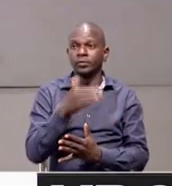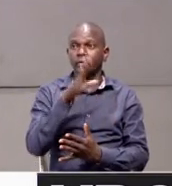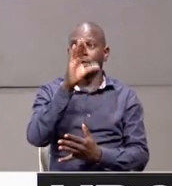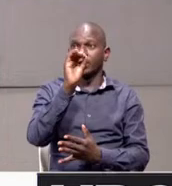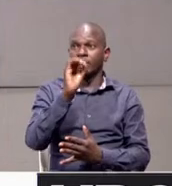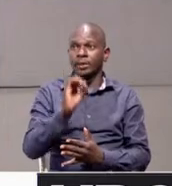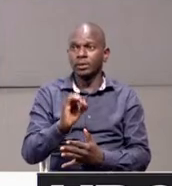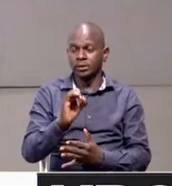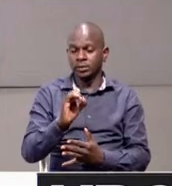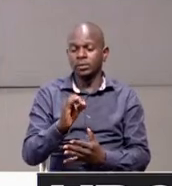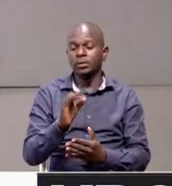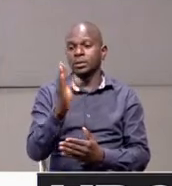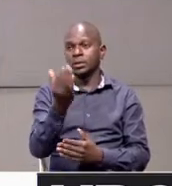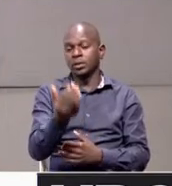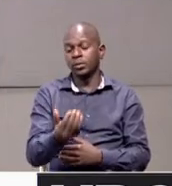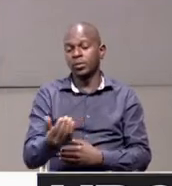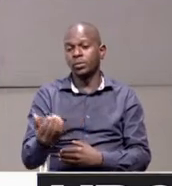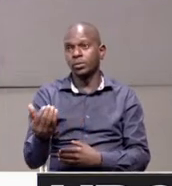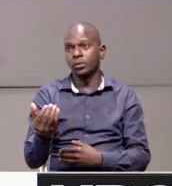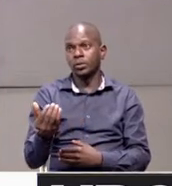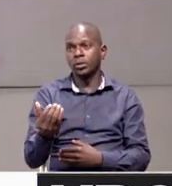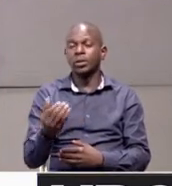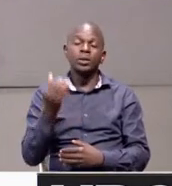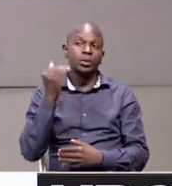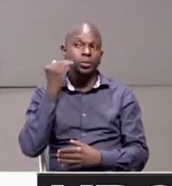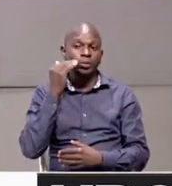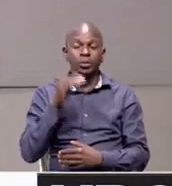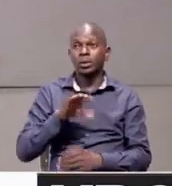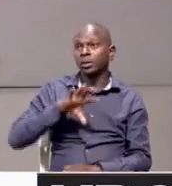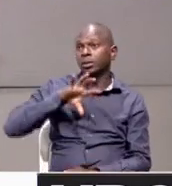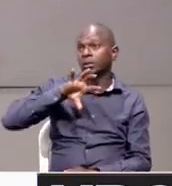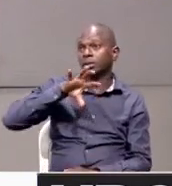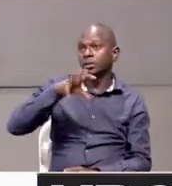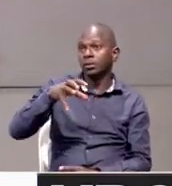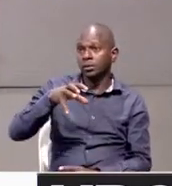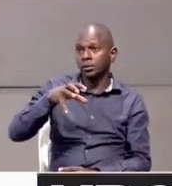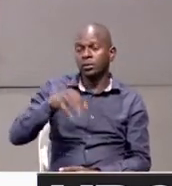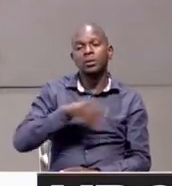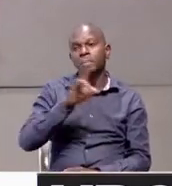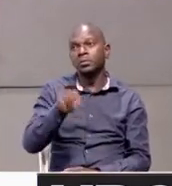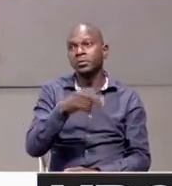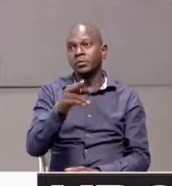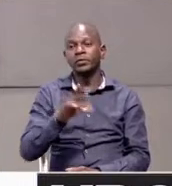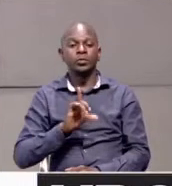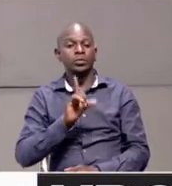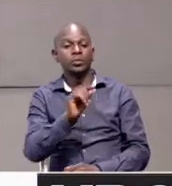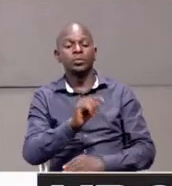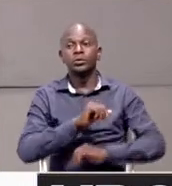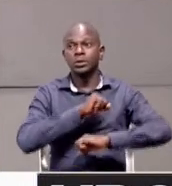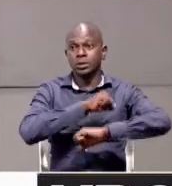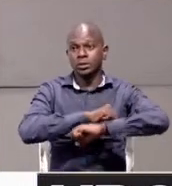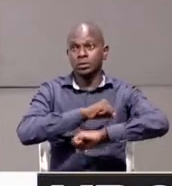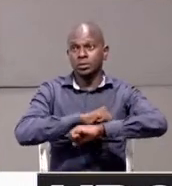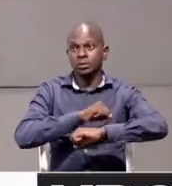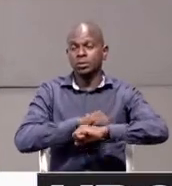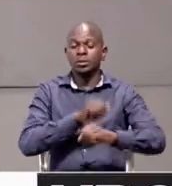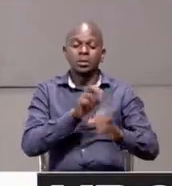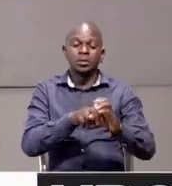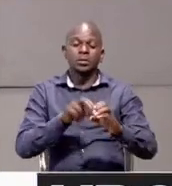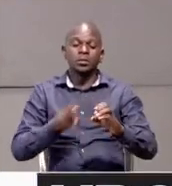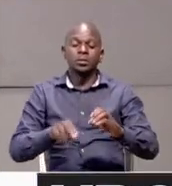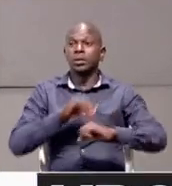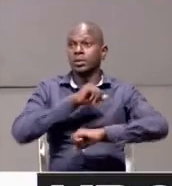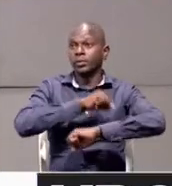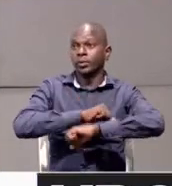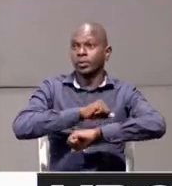45% of children in Busoga sub-region have failed to go to school. You know, they drop out of